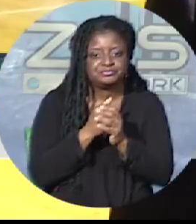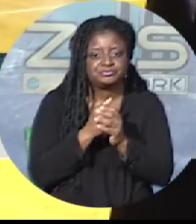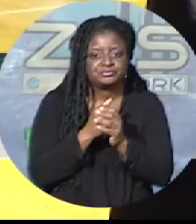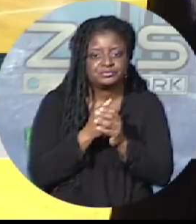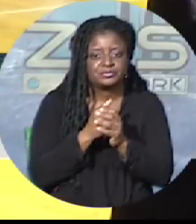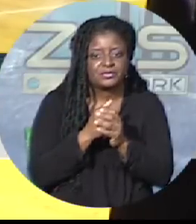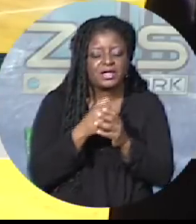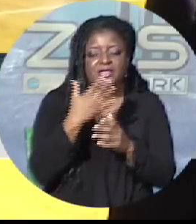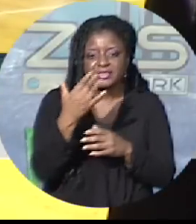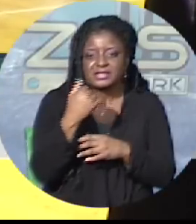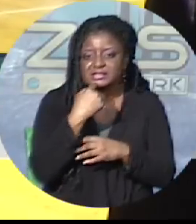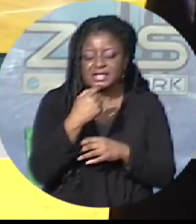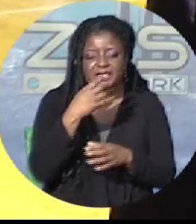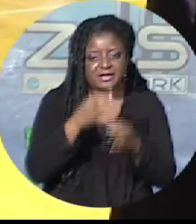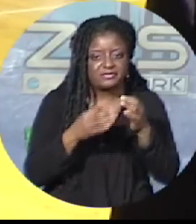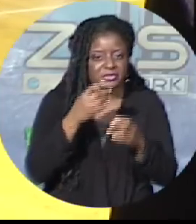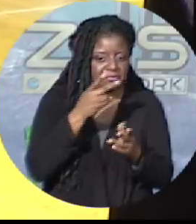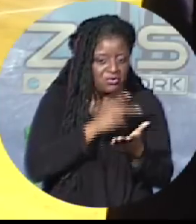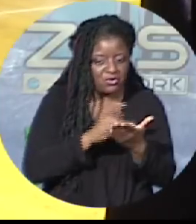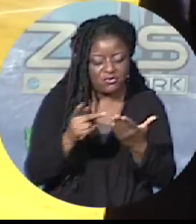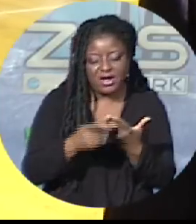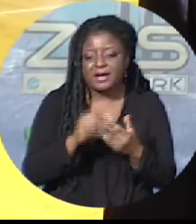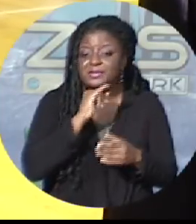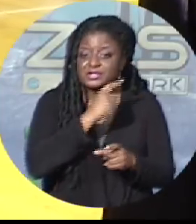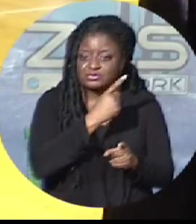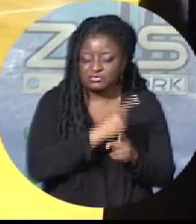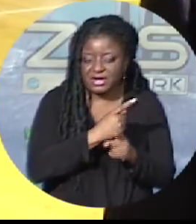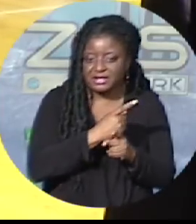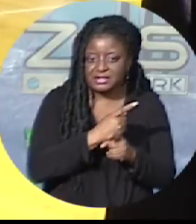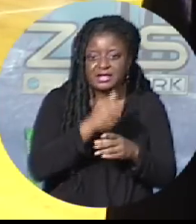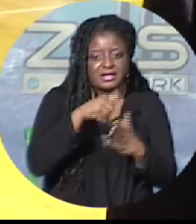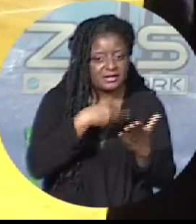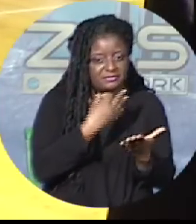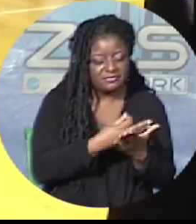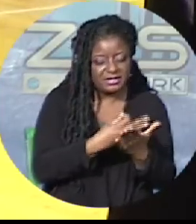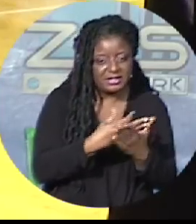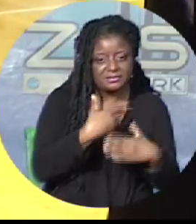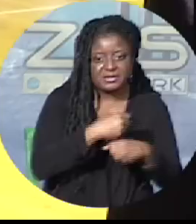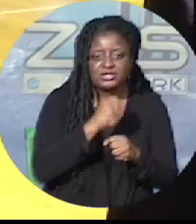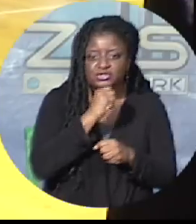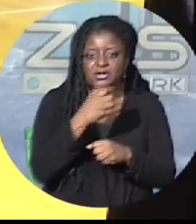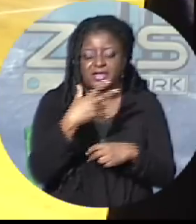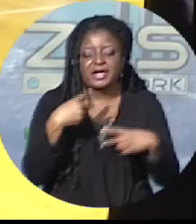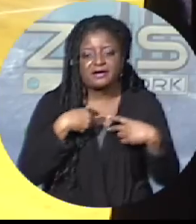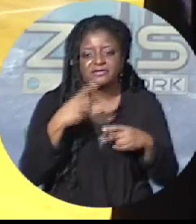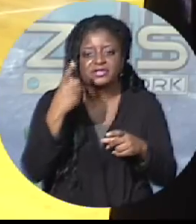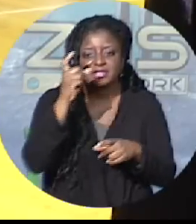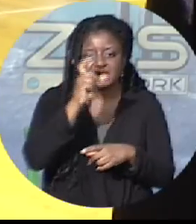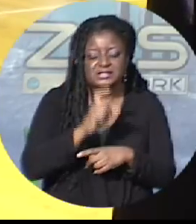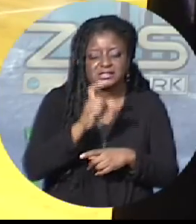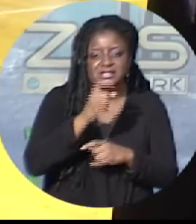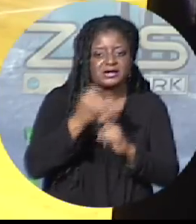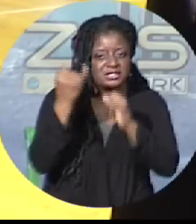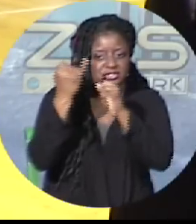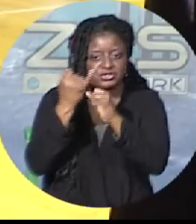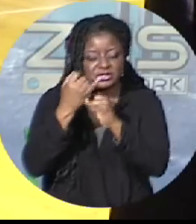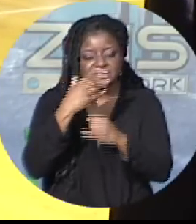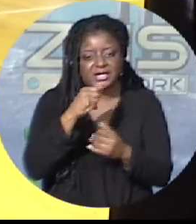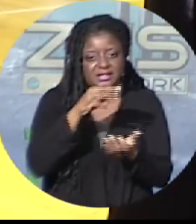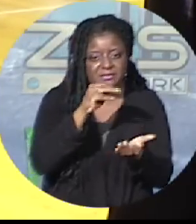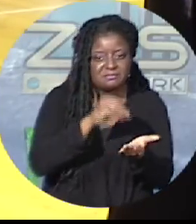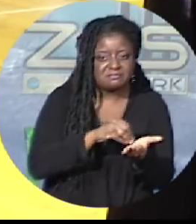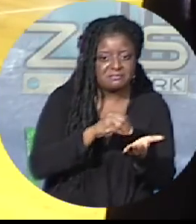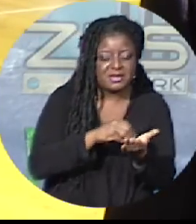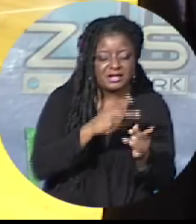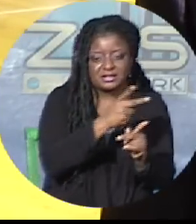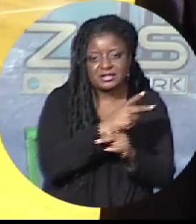their program is right as it relates to the funding and ensuring that they have the necessary insurance and Medicare,